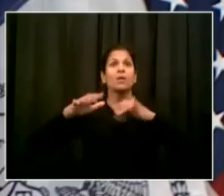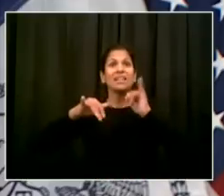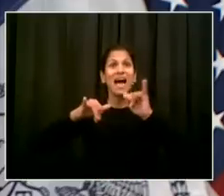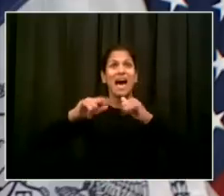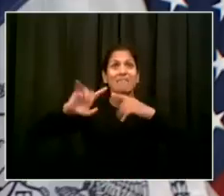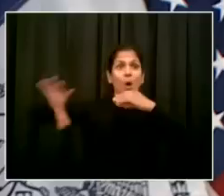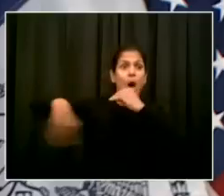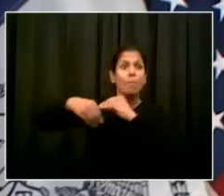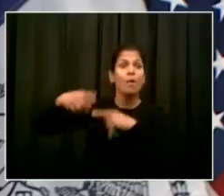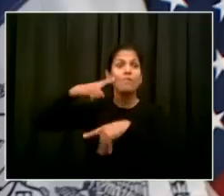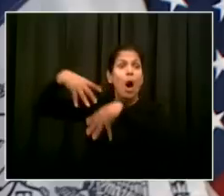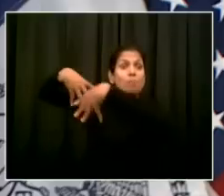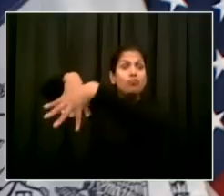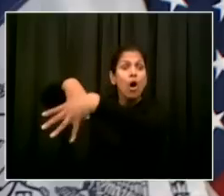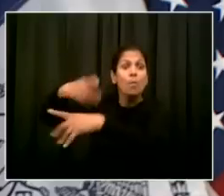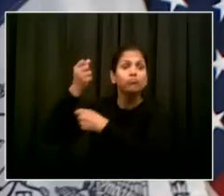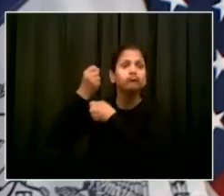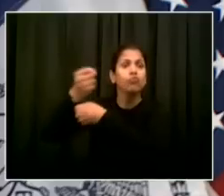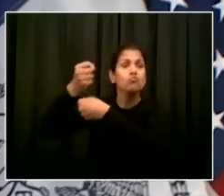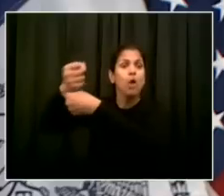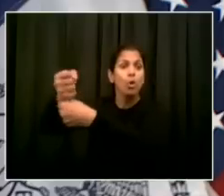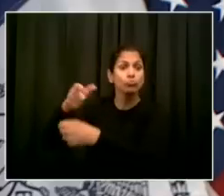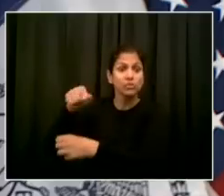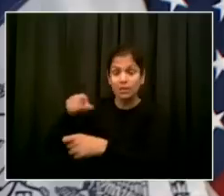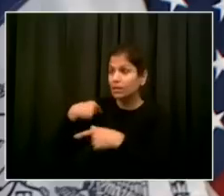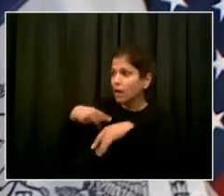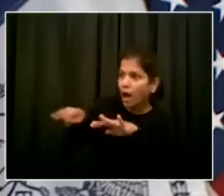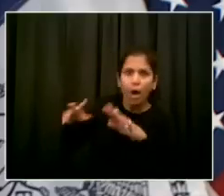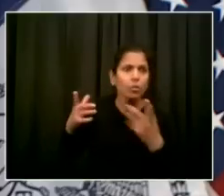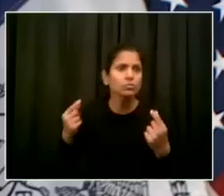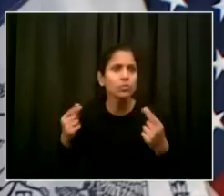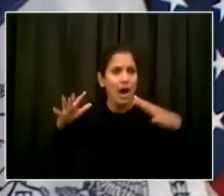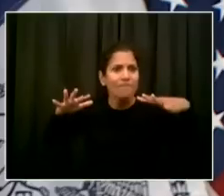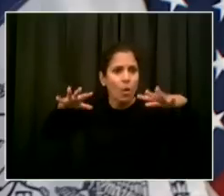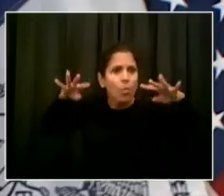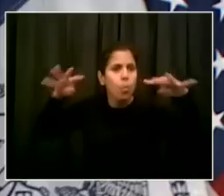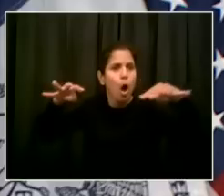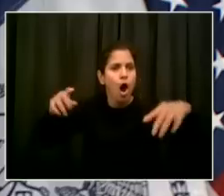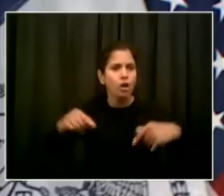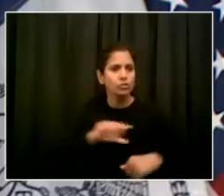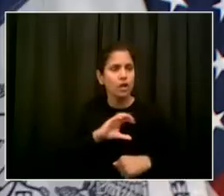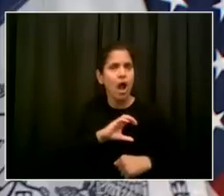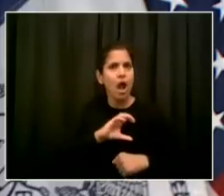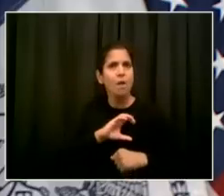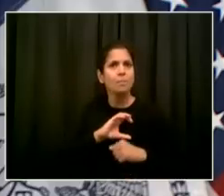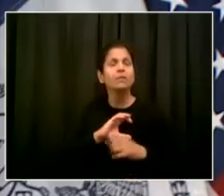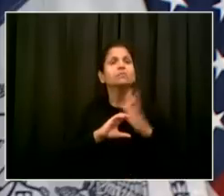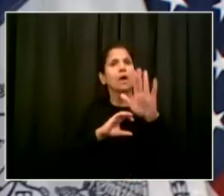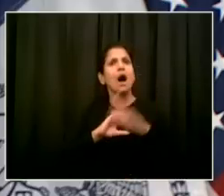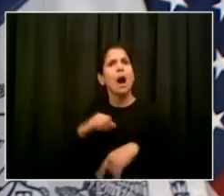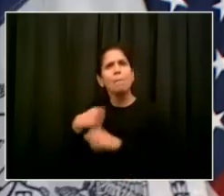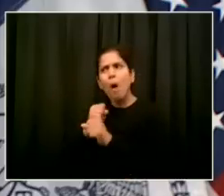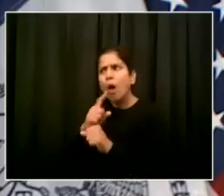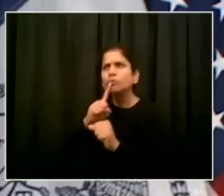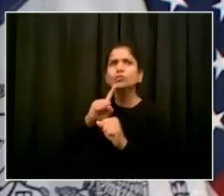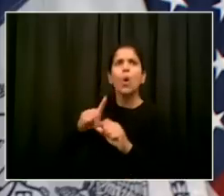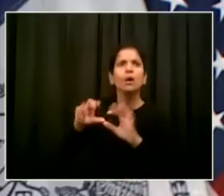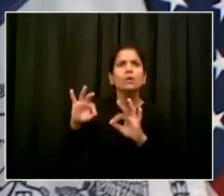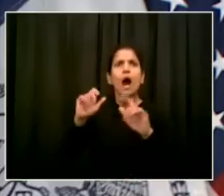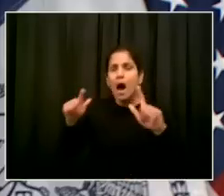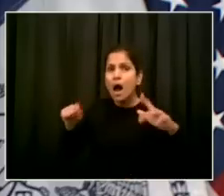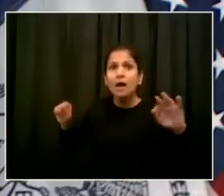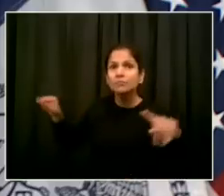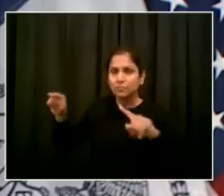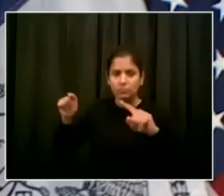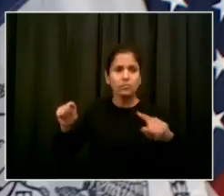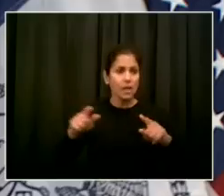my team is NYPD, law department, everyone else pertinent, same page. If we need any consultation with the state, do it now. Announce it this